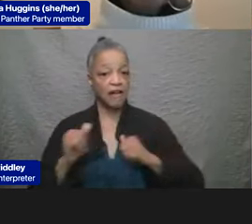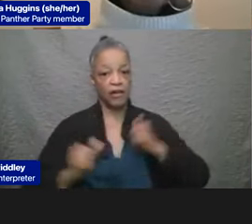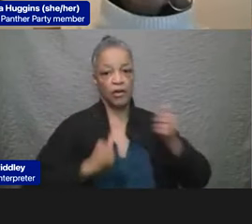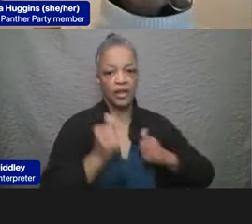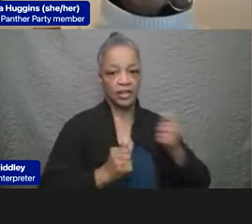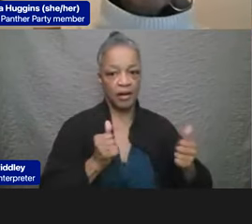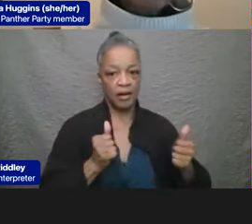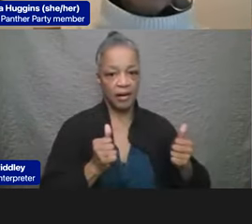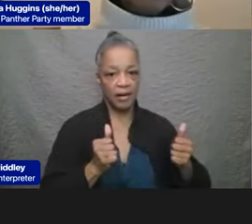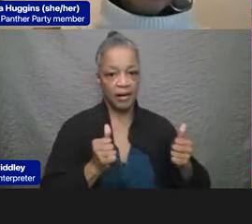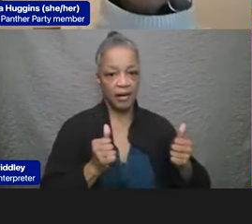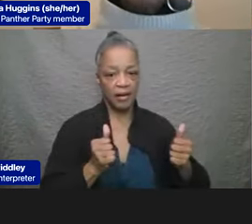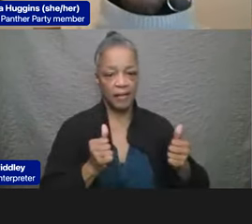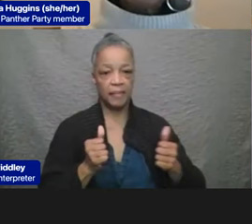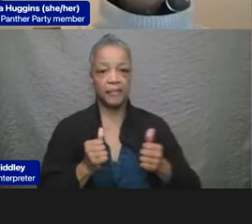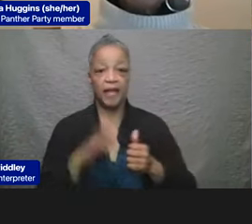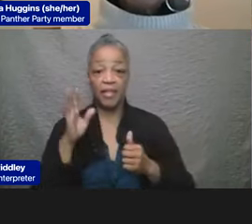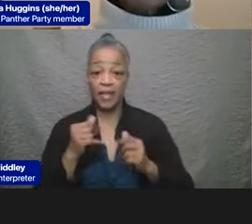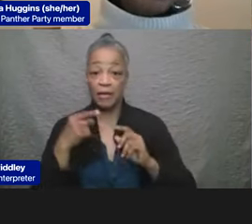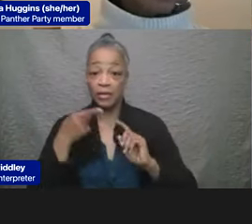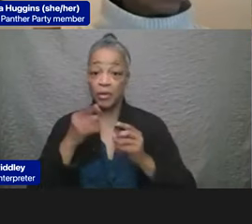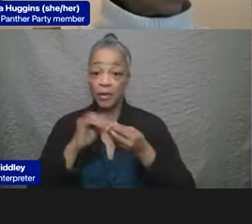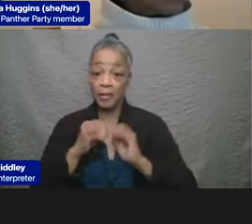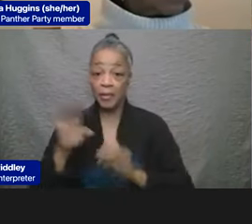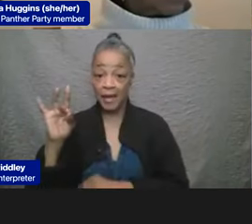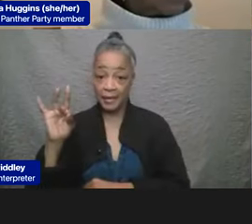aggression. That was point eight.